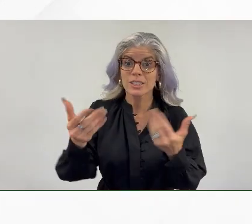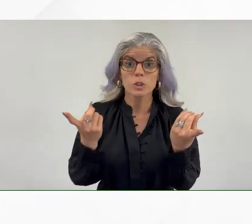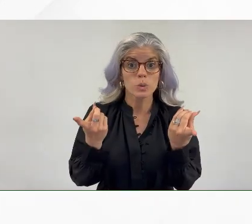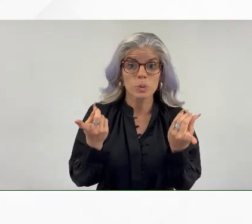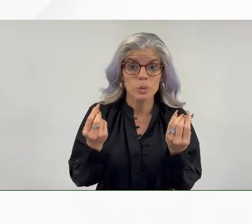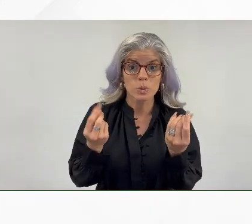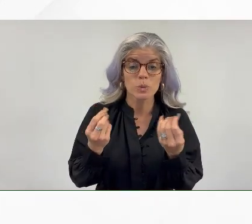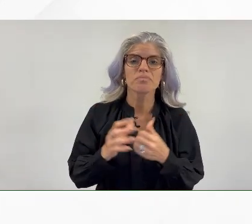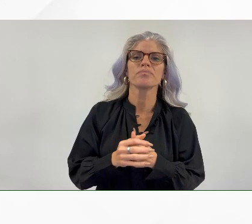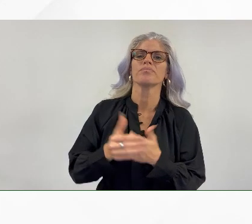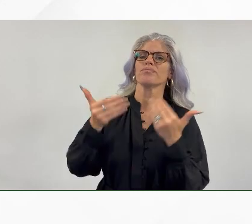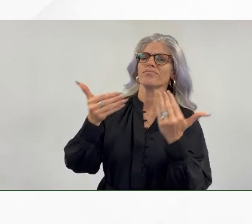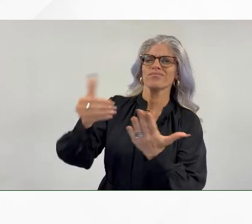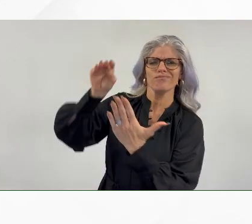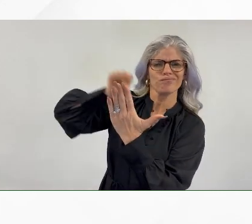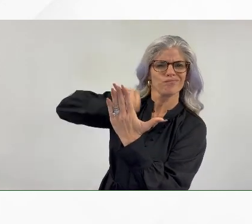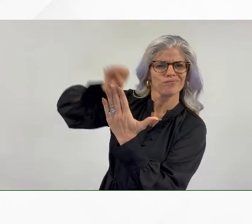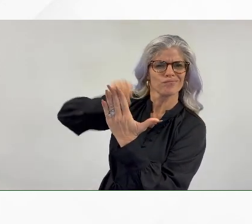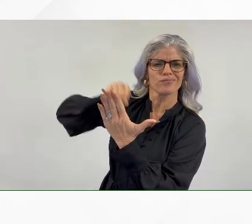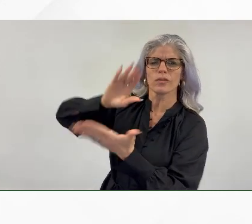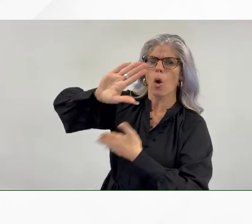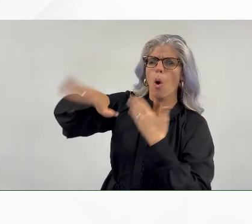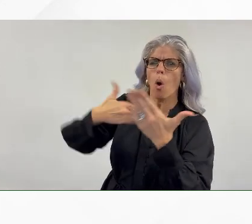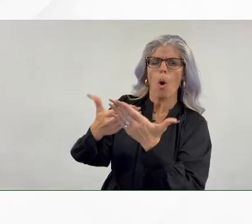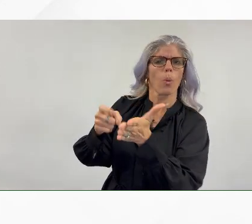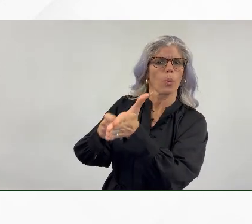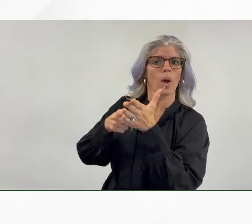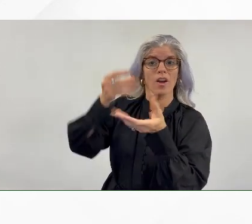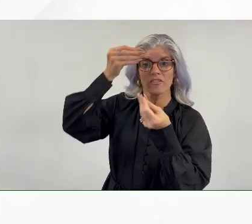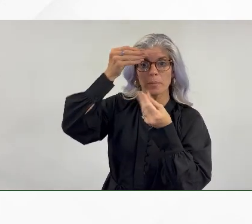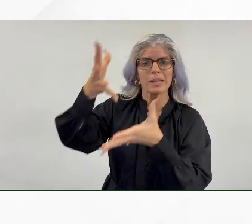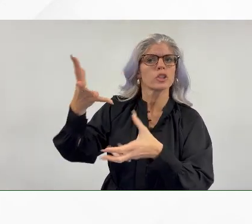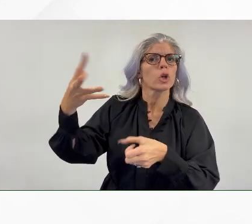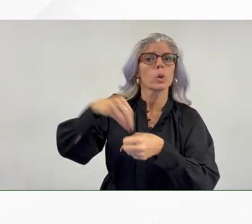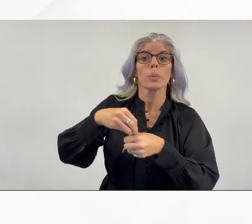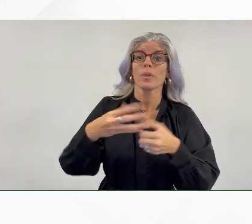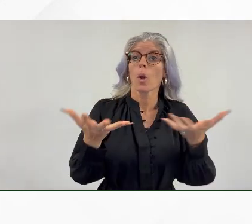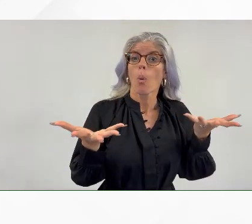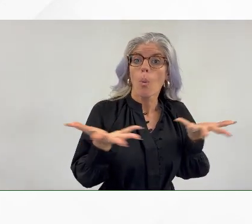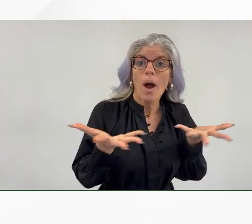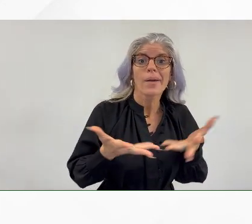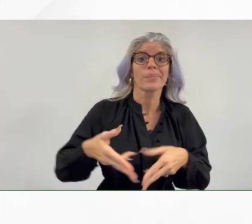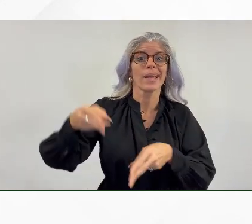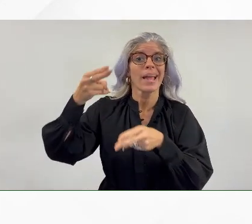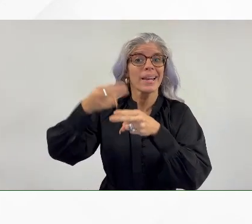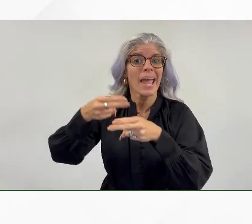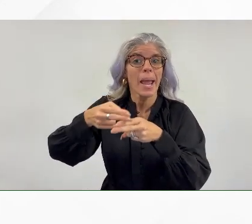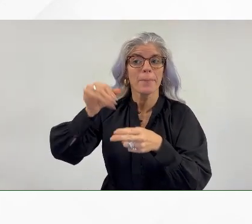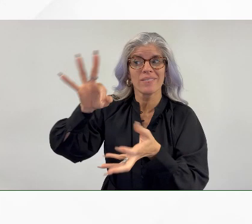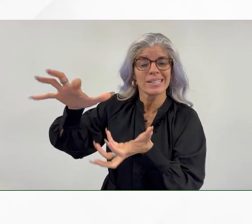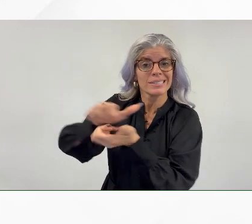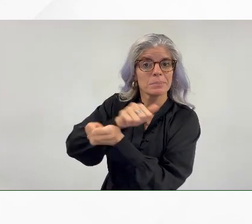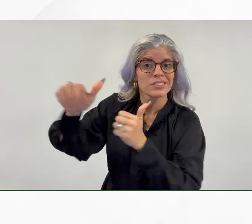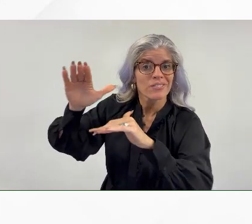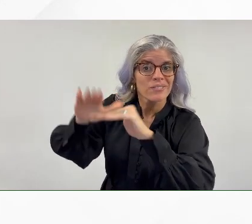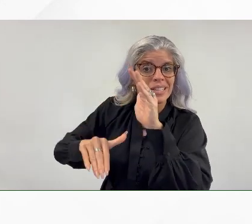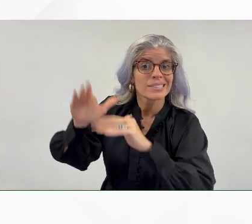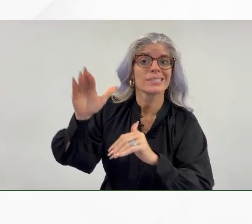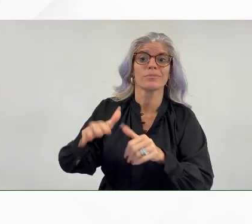Next, complete all required information, including naming the damaged facility and location and the primary purpose of the